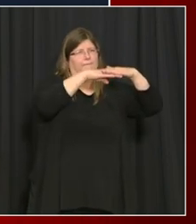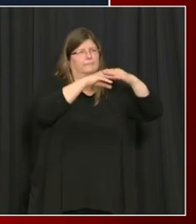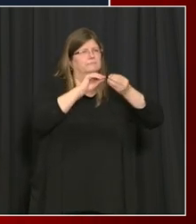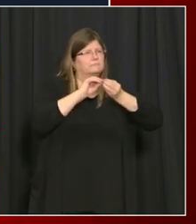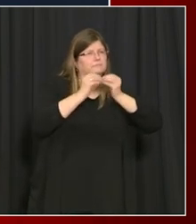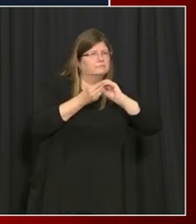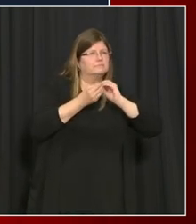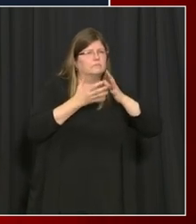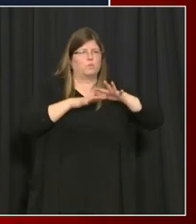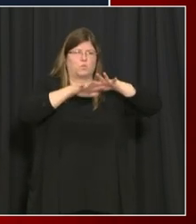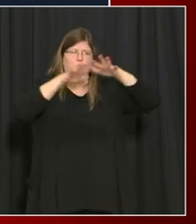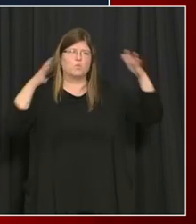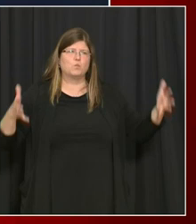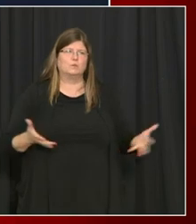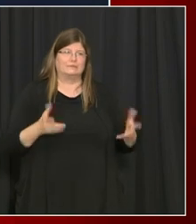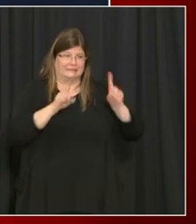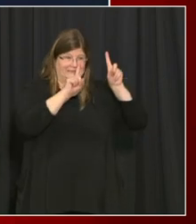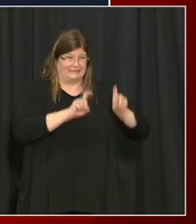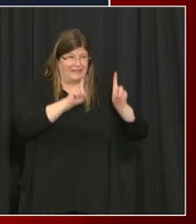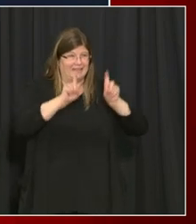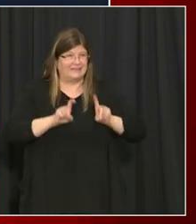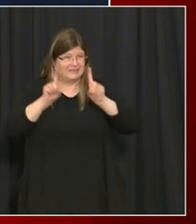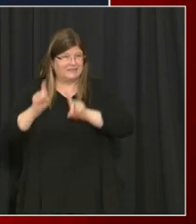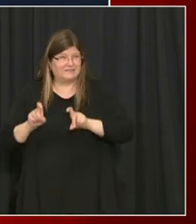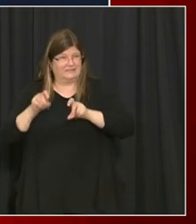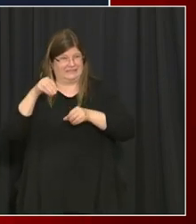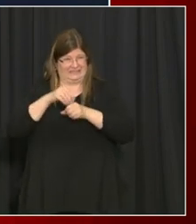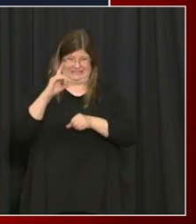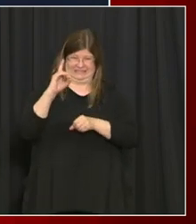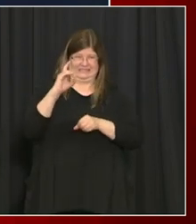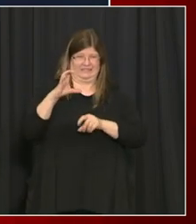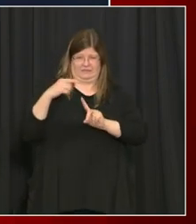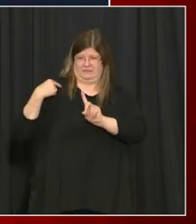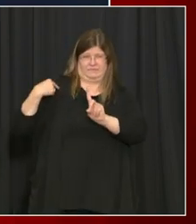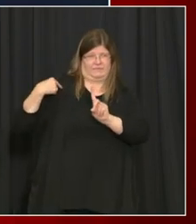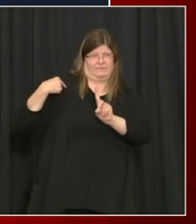overall testing numbers in the district from a few days ago, and they were